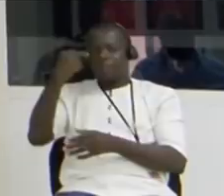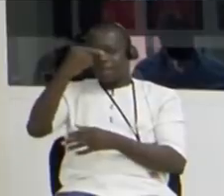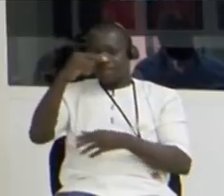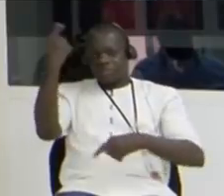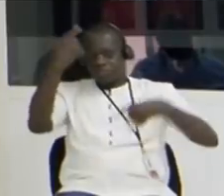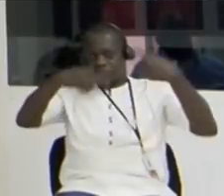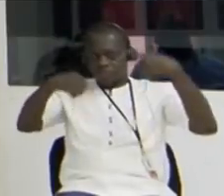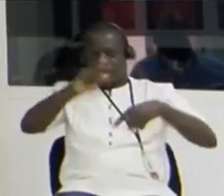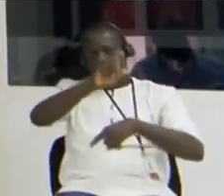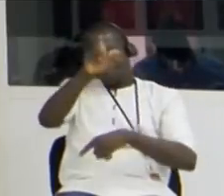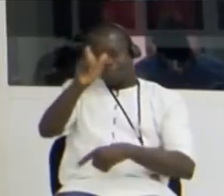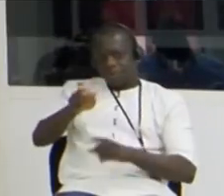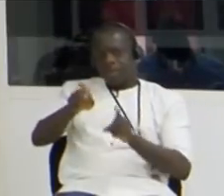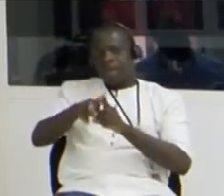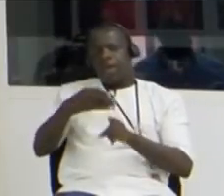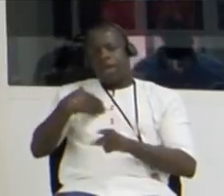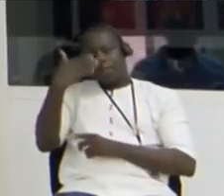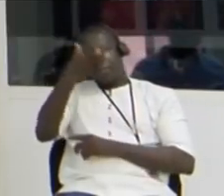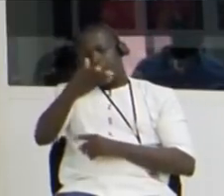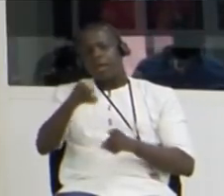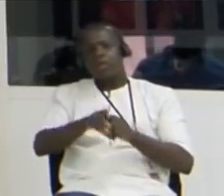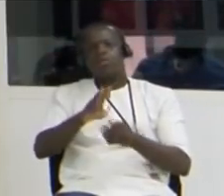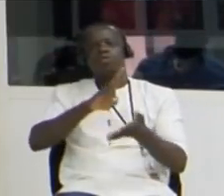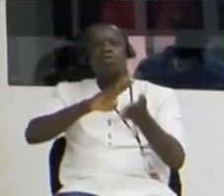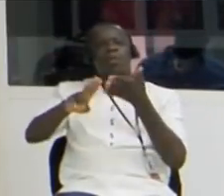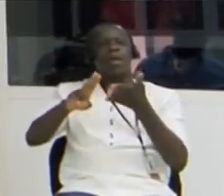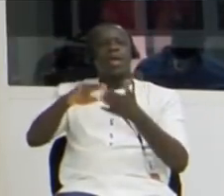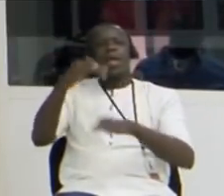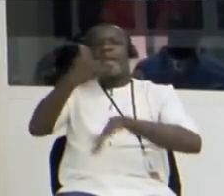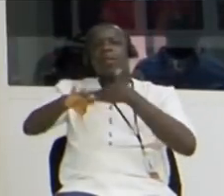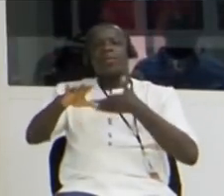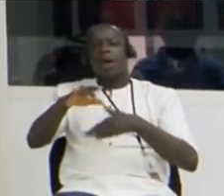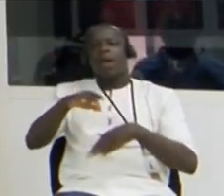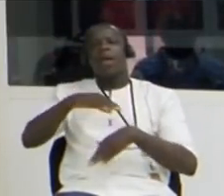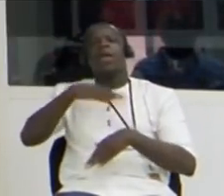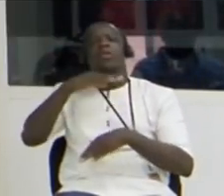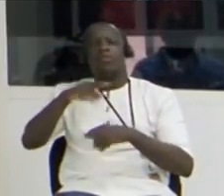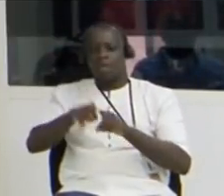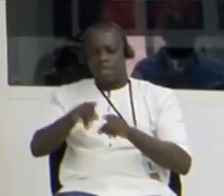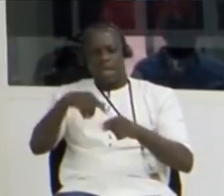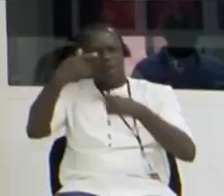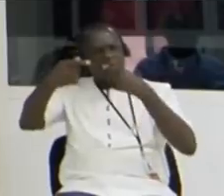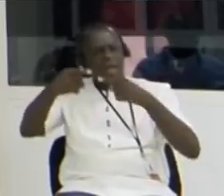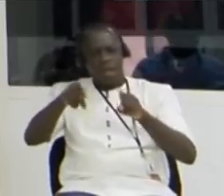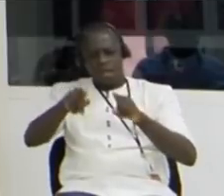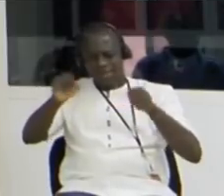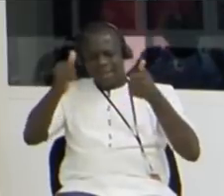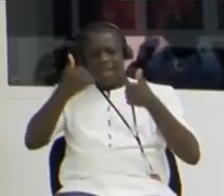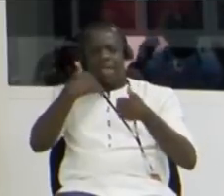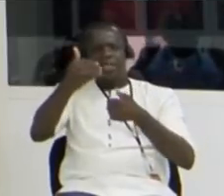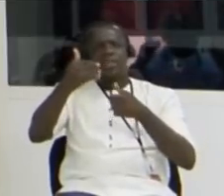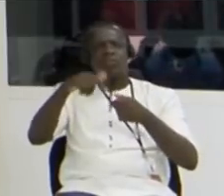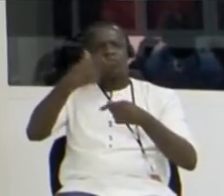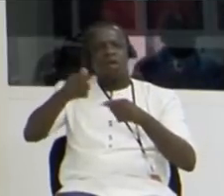Yeah. But subsequently that was not enough. They asked for full-length photographs. Yes.